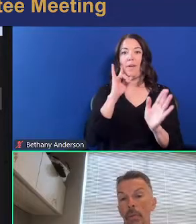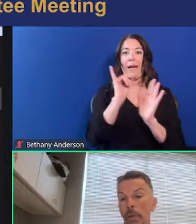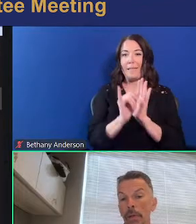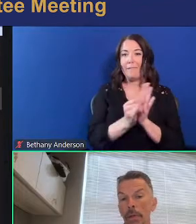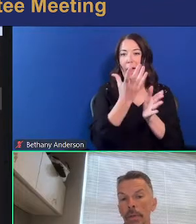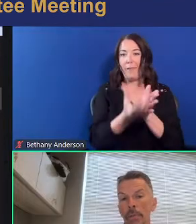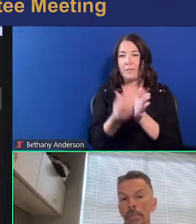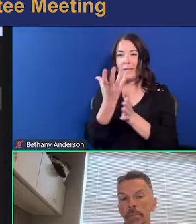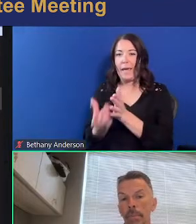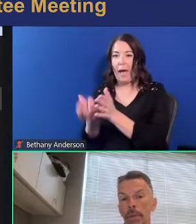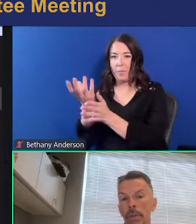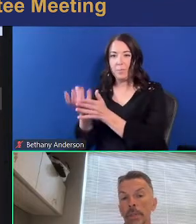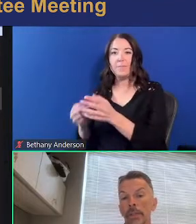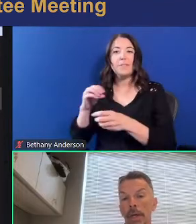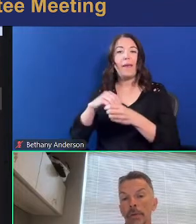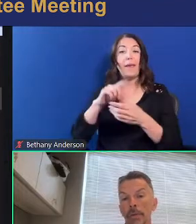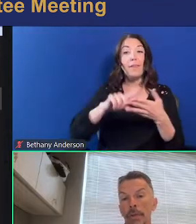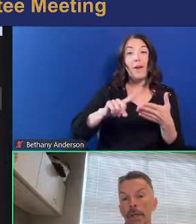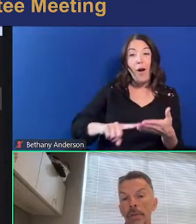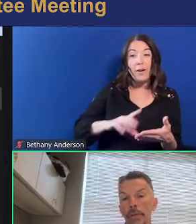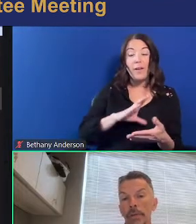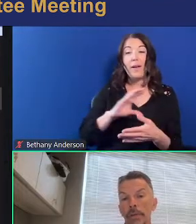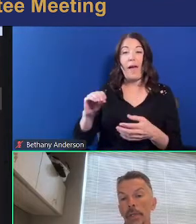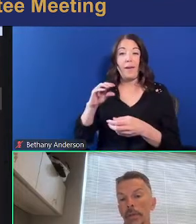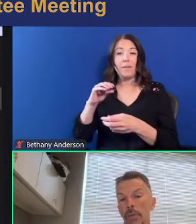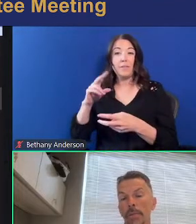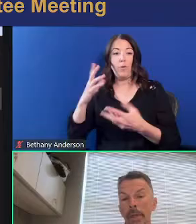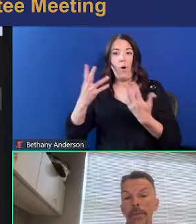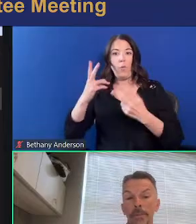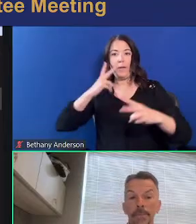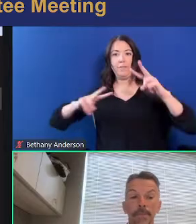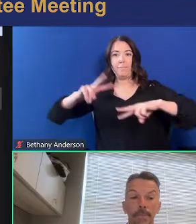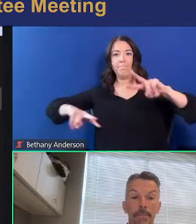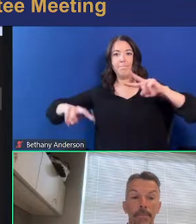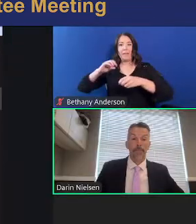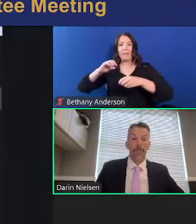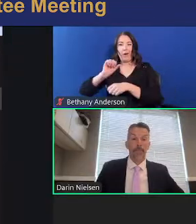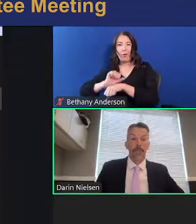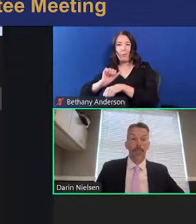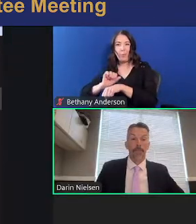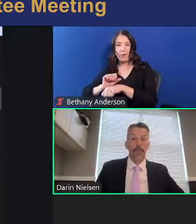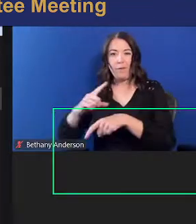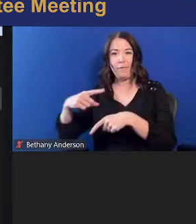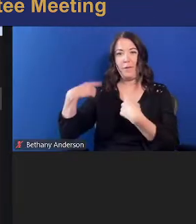through our work on site over the last 8 to 12 months.